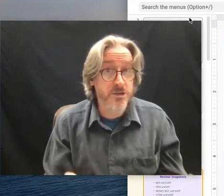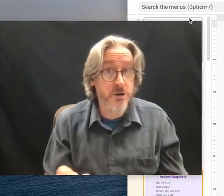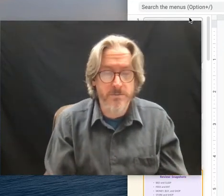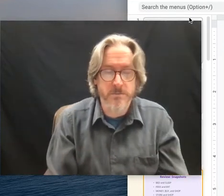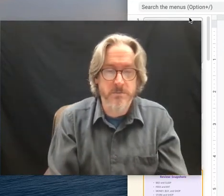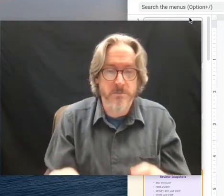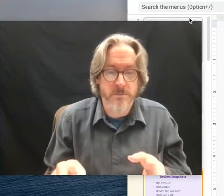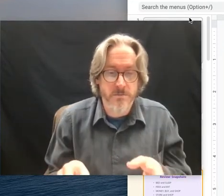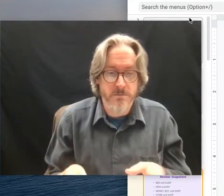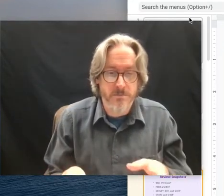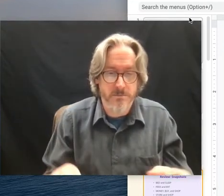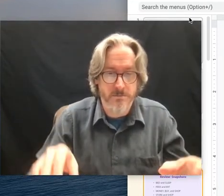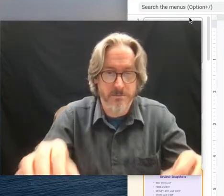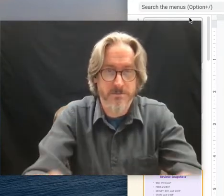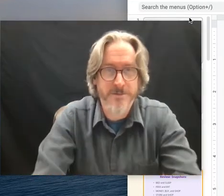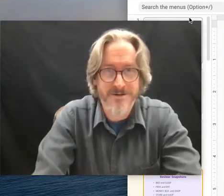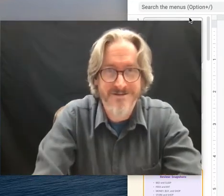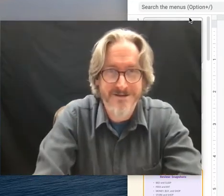So